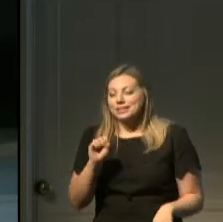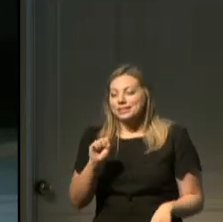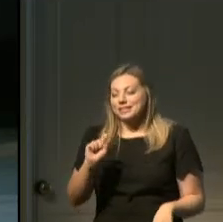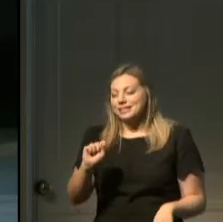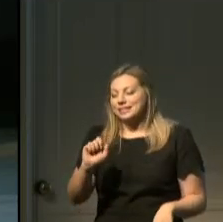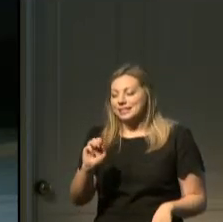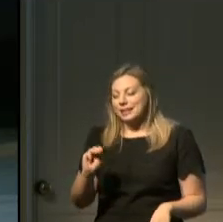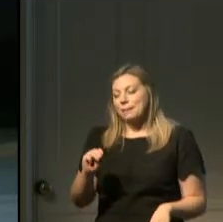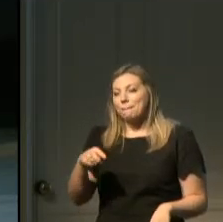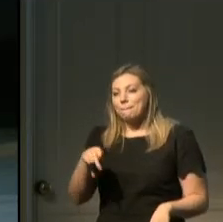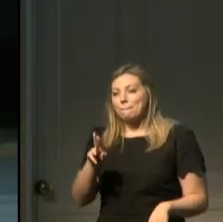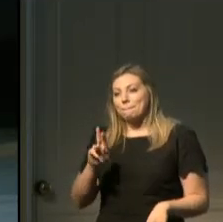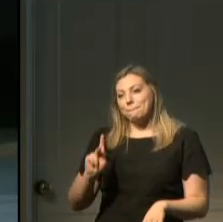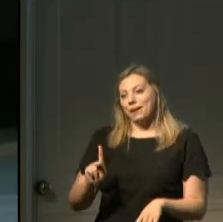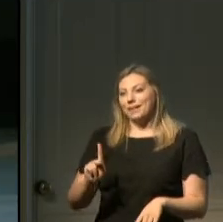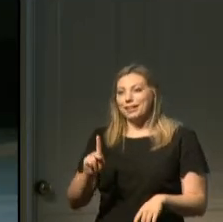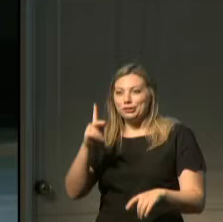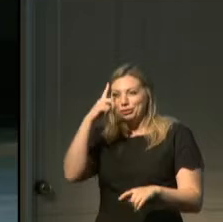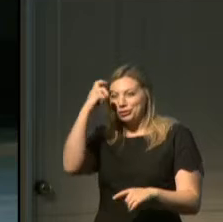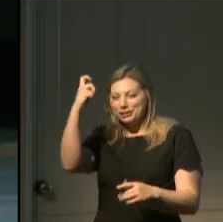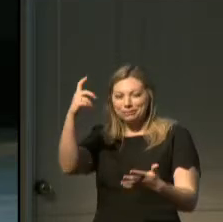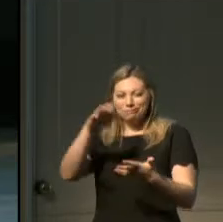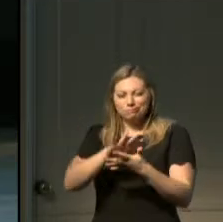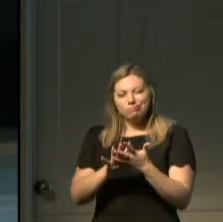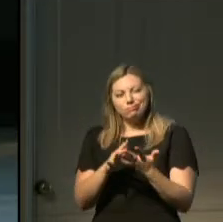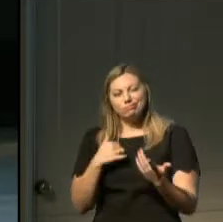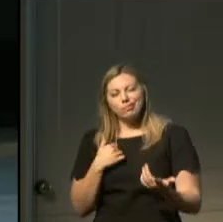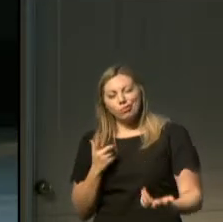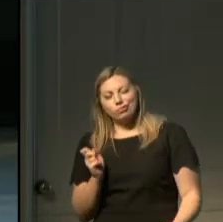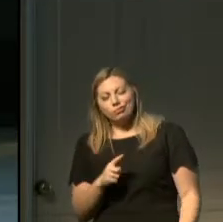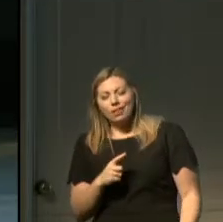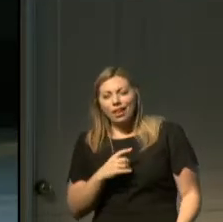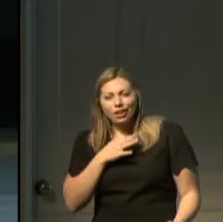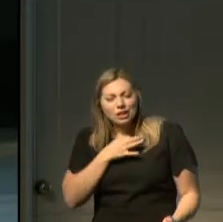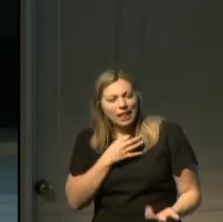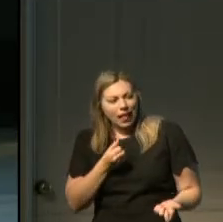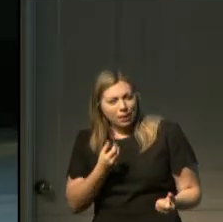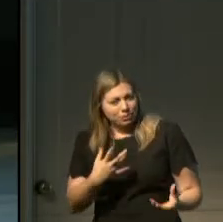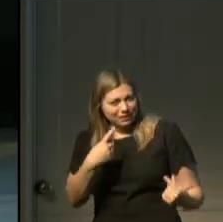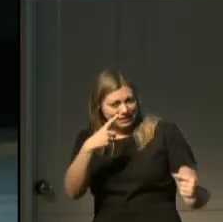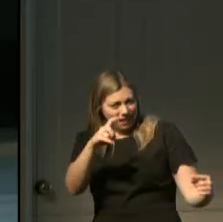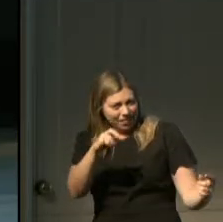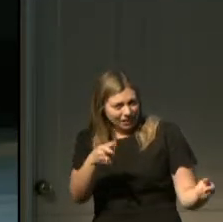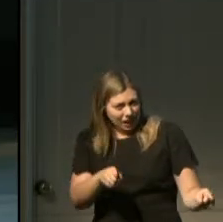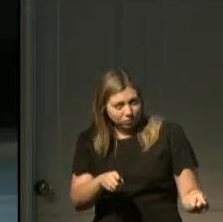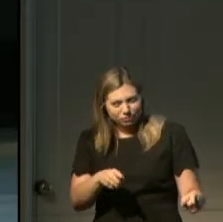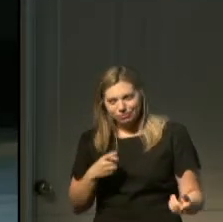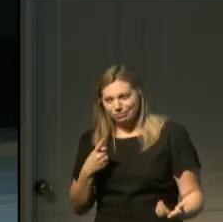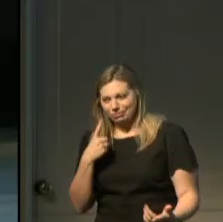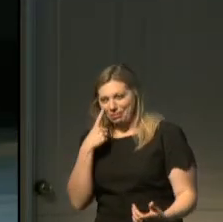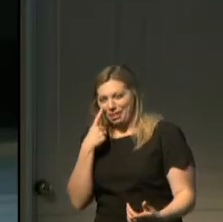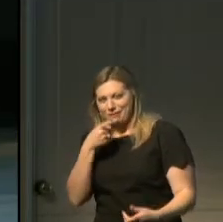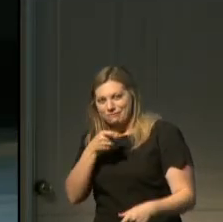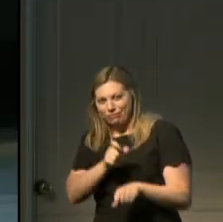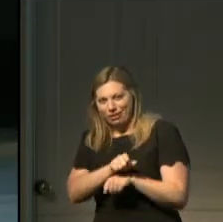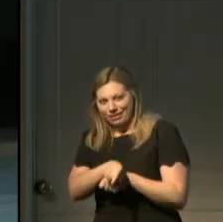dream. And so I guess I just want to ask you, how successful has that been? How do you think about this? Has been your life's work for 20 years.